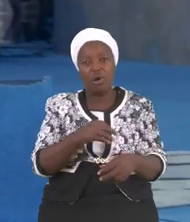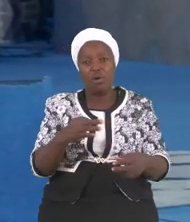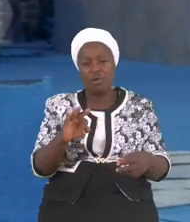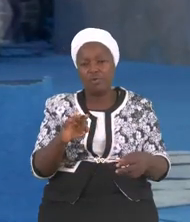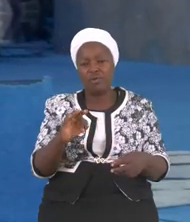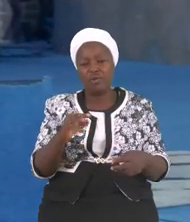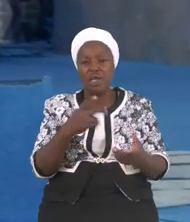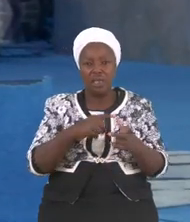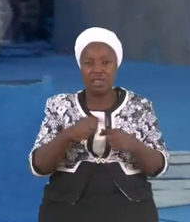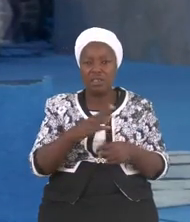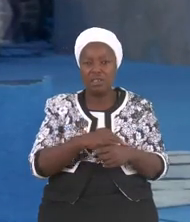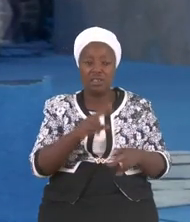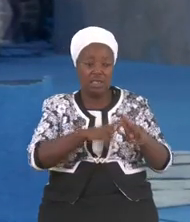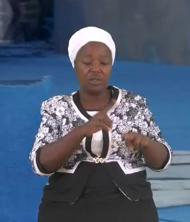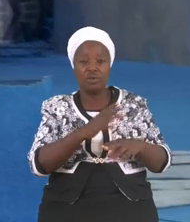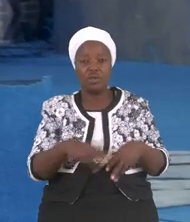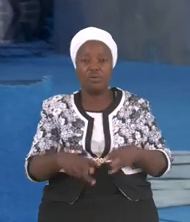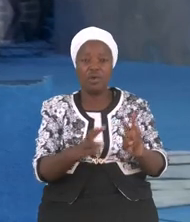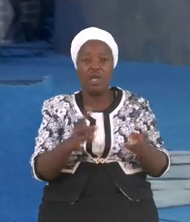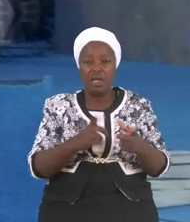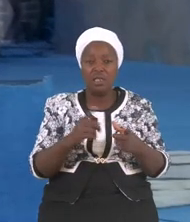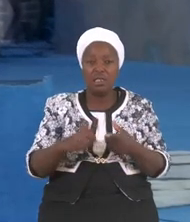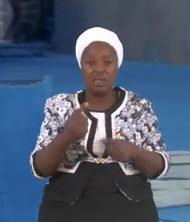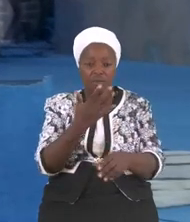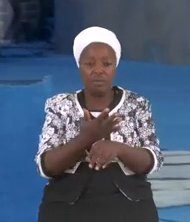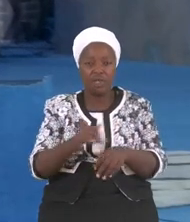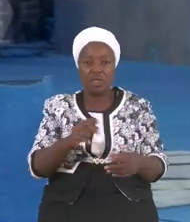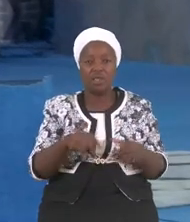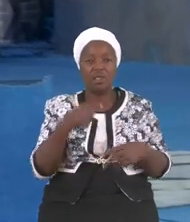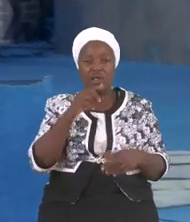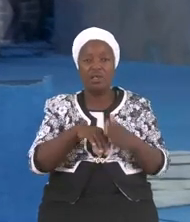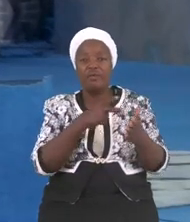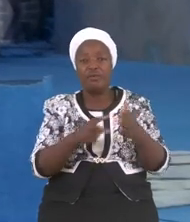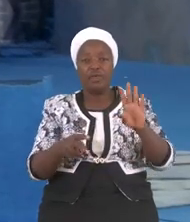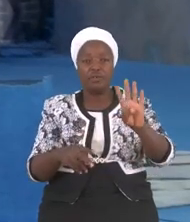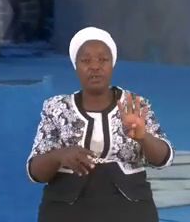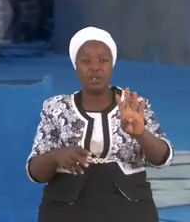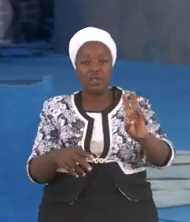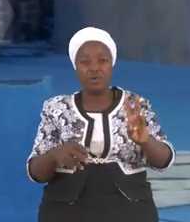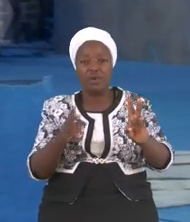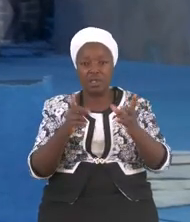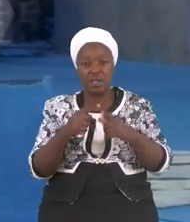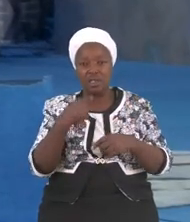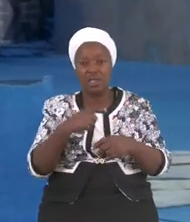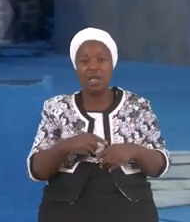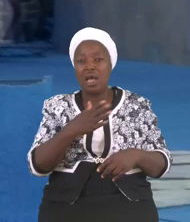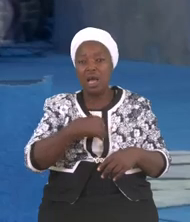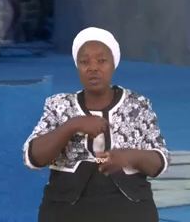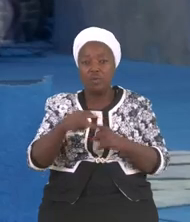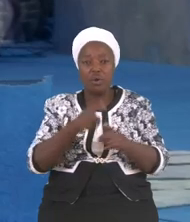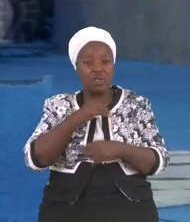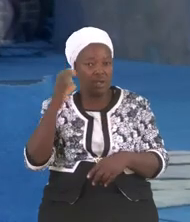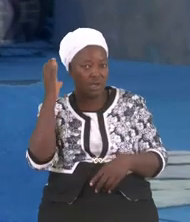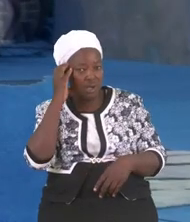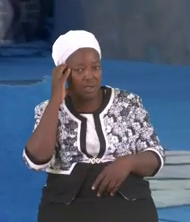highway begging. And then he tells us in verse 47, it says, and when he heard that